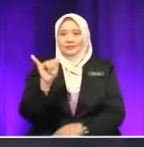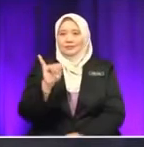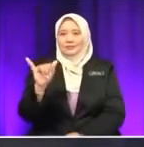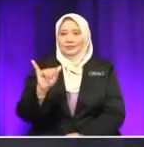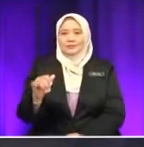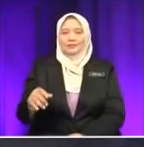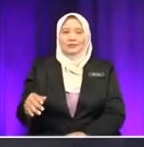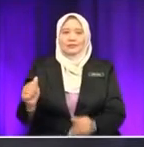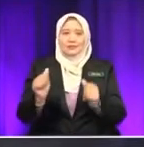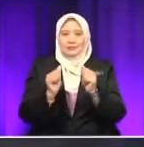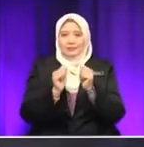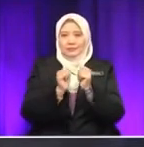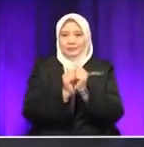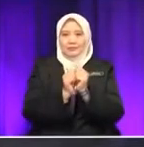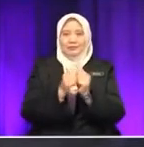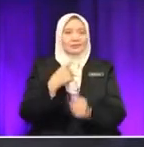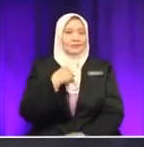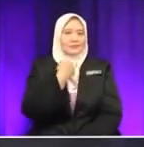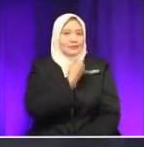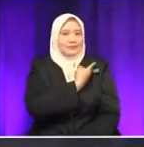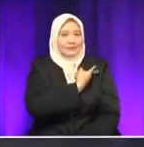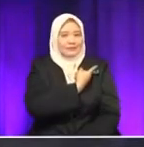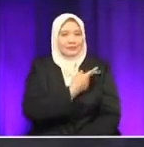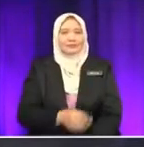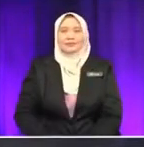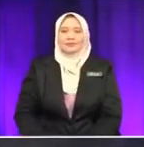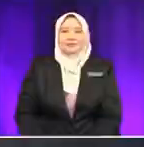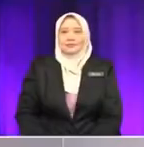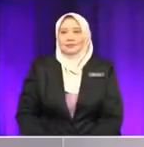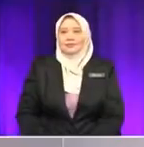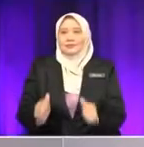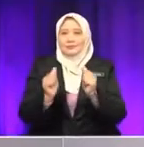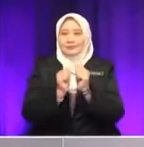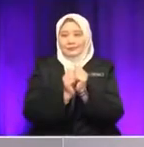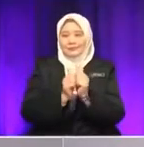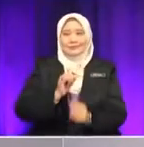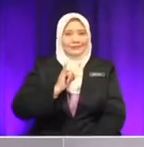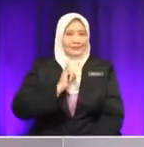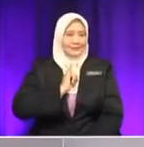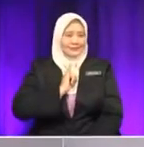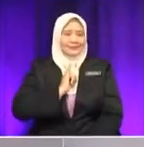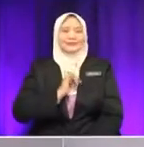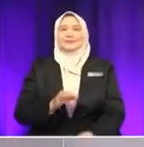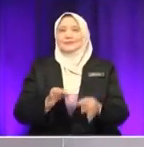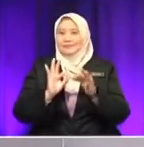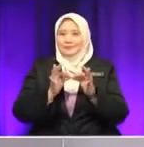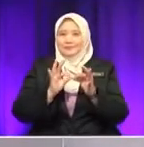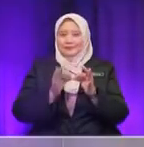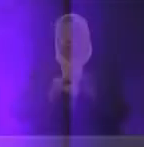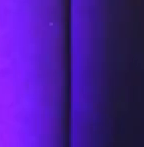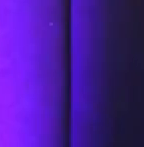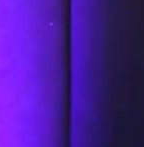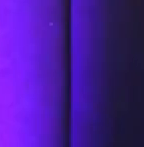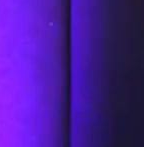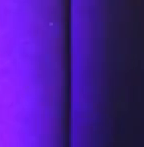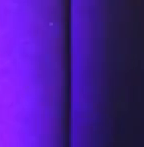Cikgu Dua, Guamusang, Kelantan. Yes. Without further ado, let's also introduce our lovely interpreter for today. We have Cikgu Nur